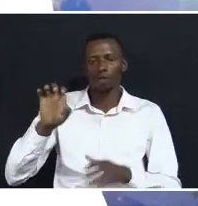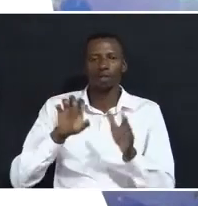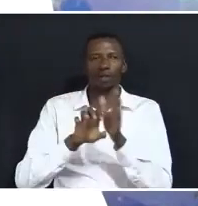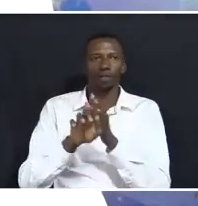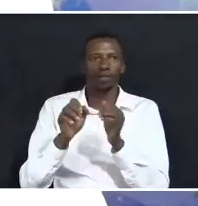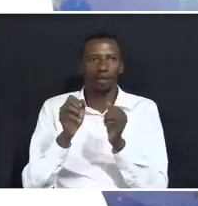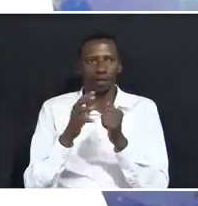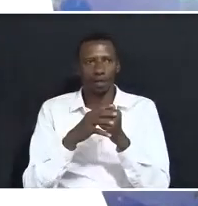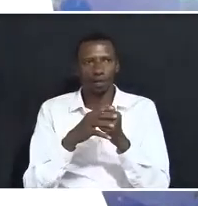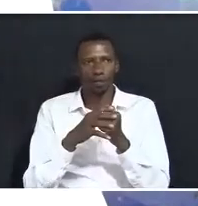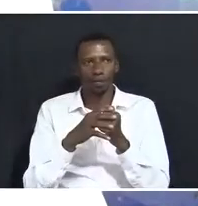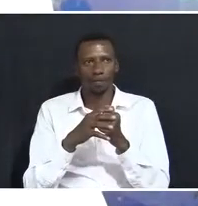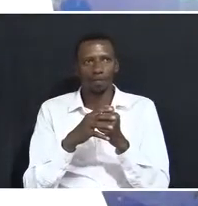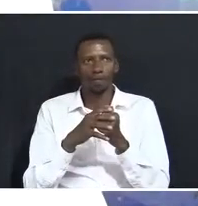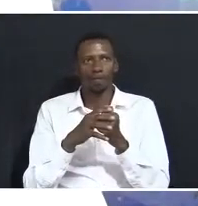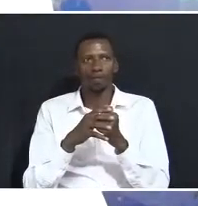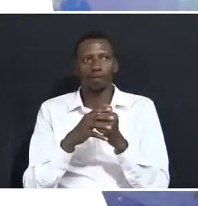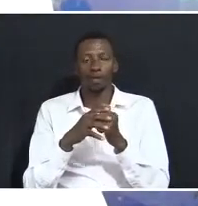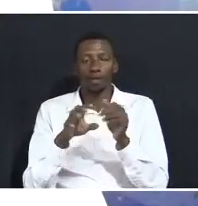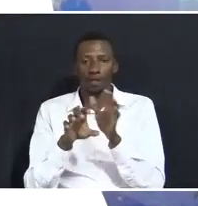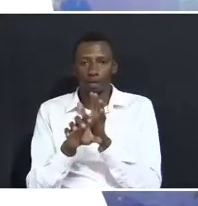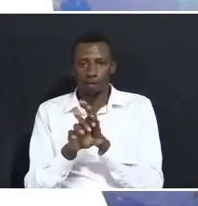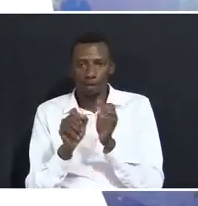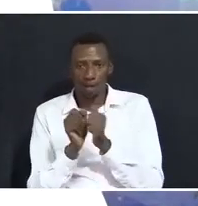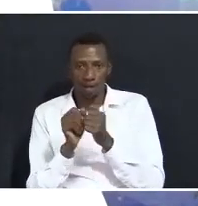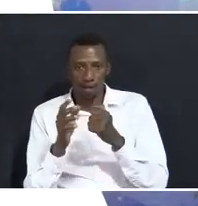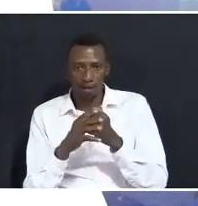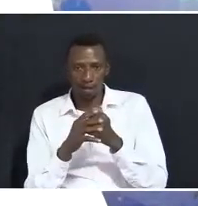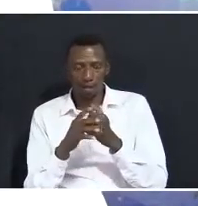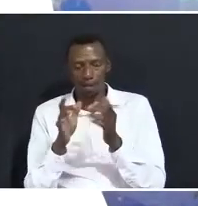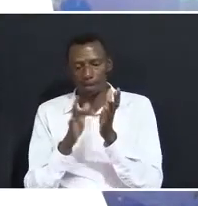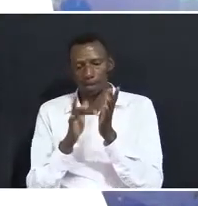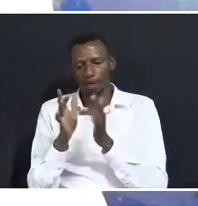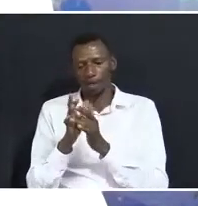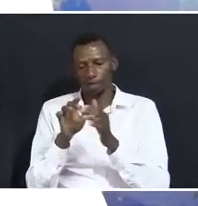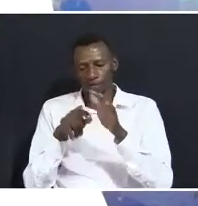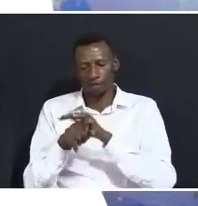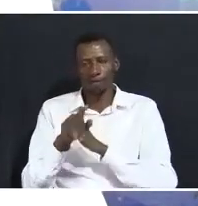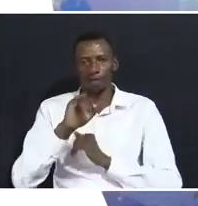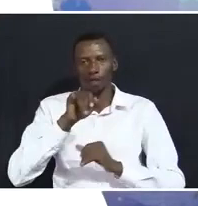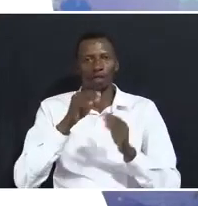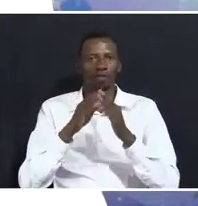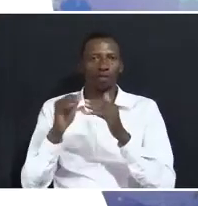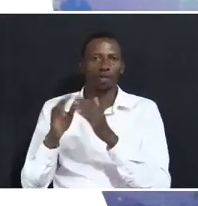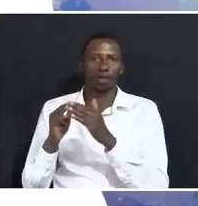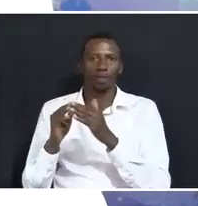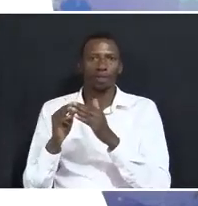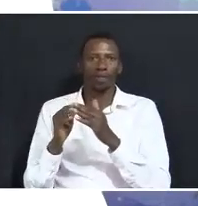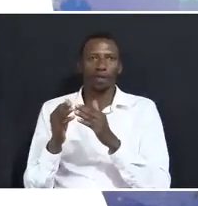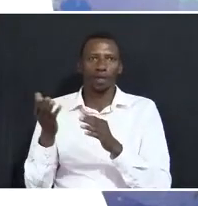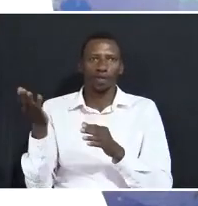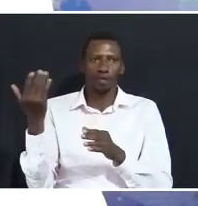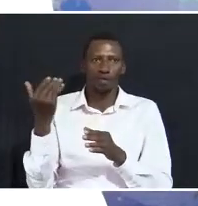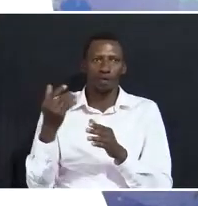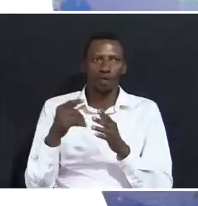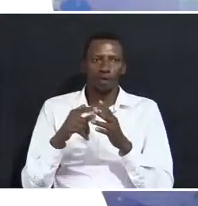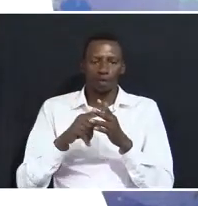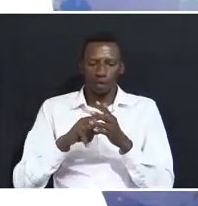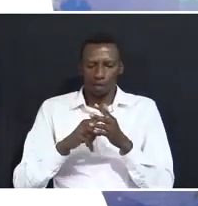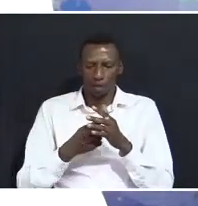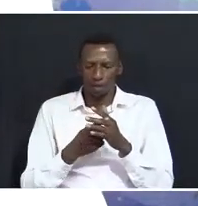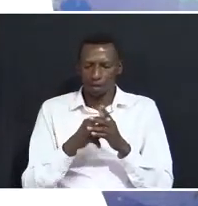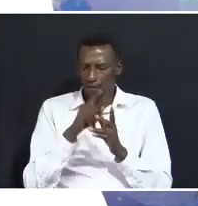chapter 19 that we're finding him entering into Jerusalem. He had started with intention,